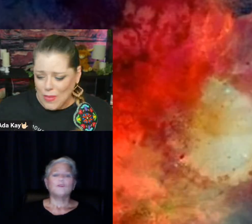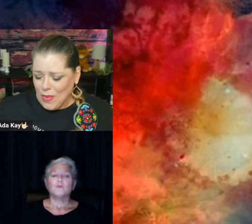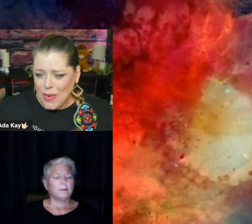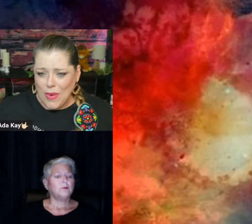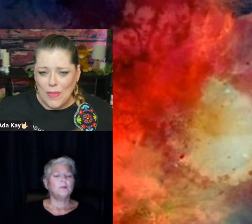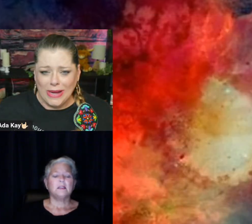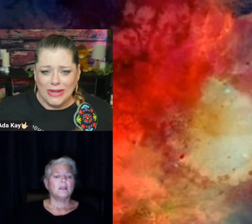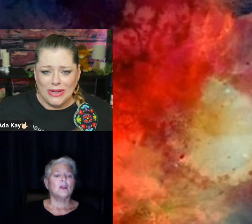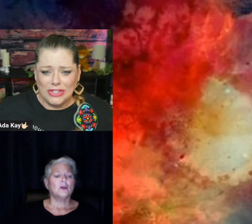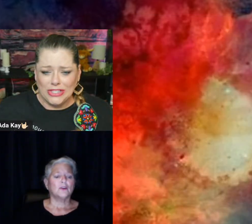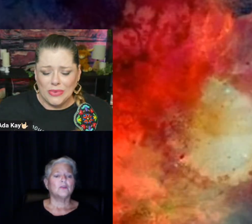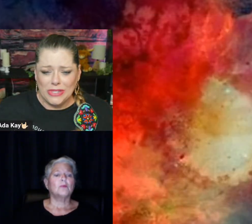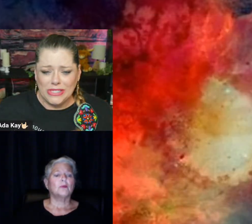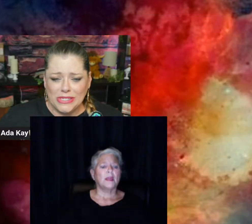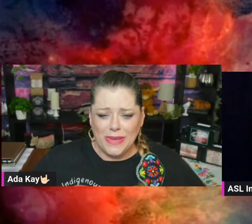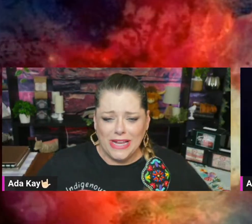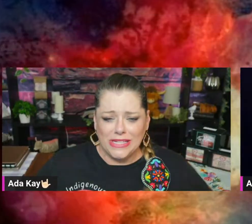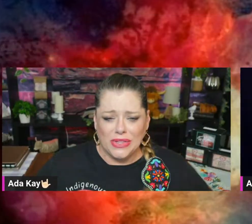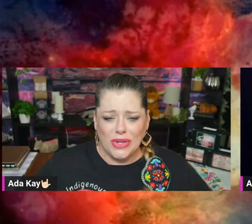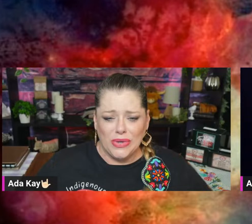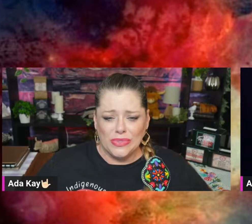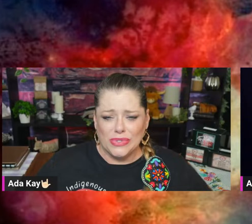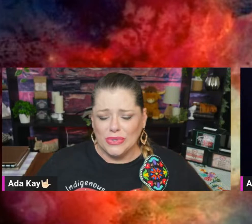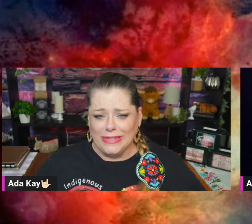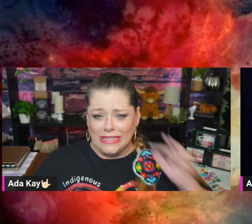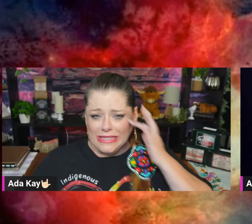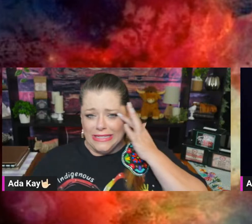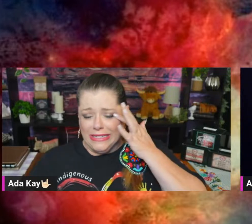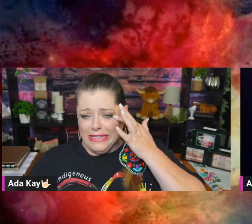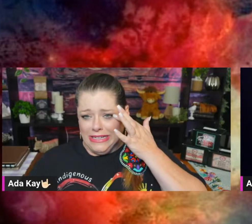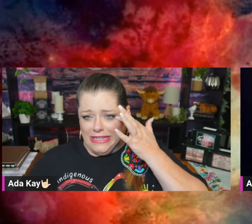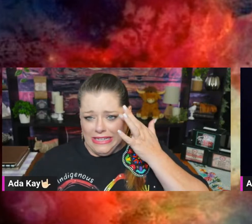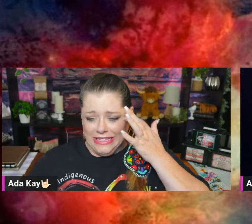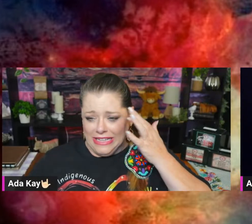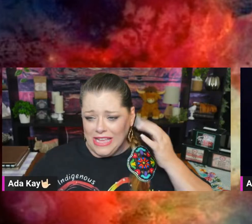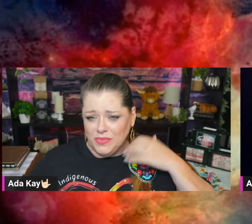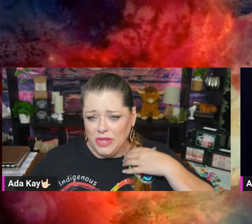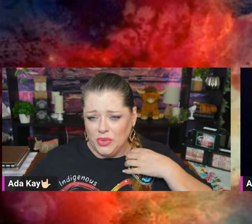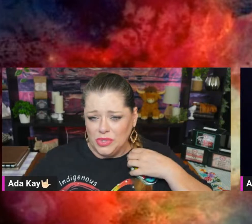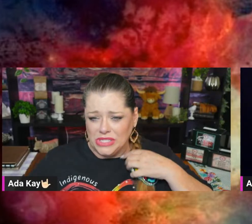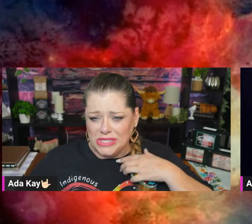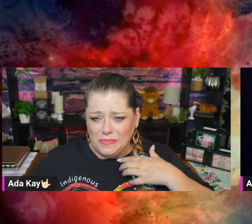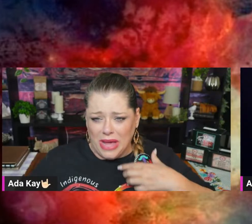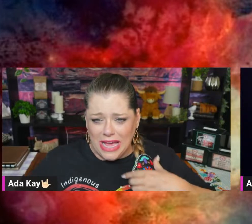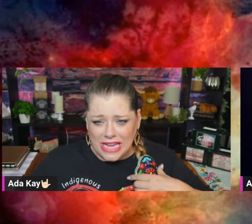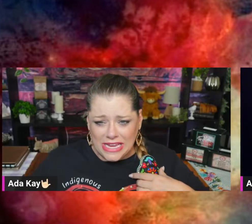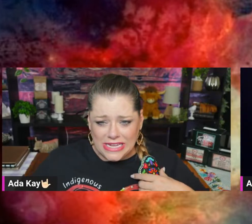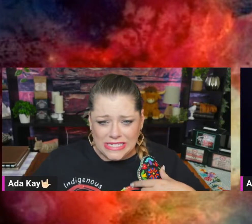Wow. Oh my gosh, that wasn't as bad as I thought it was going to be. Last month was